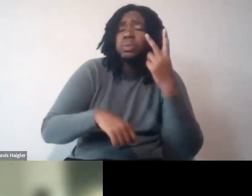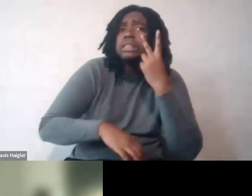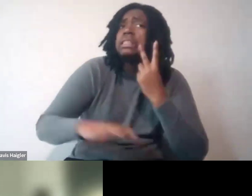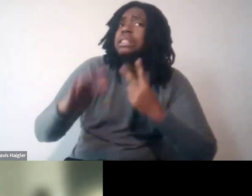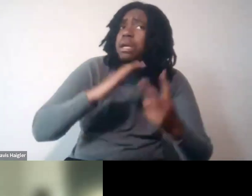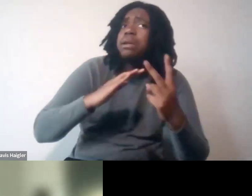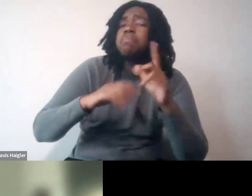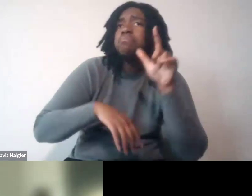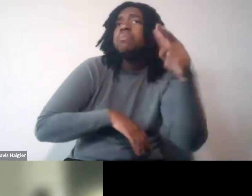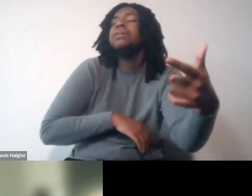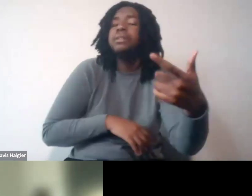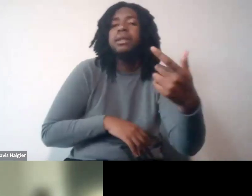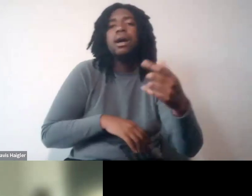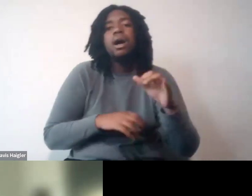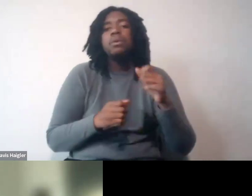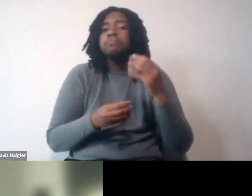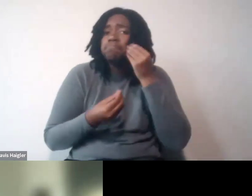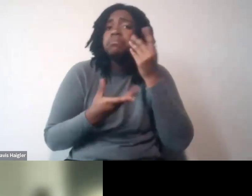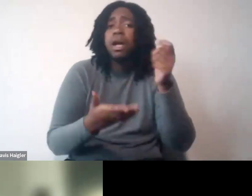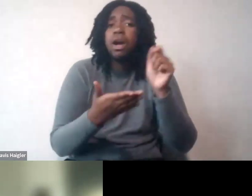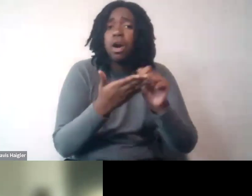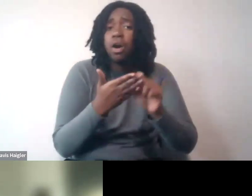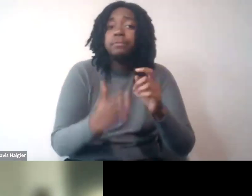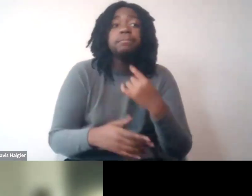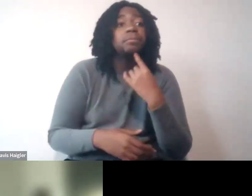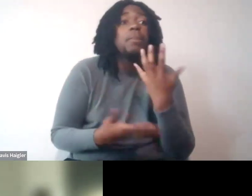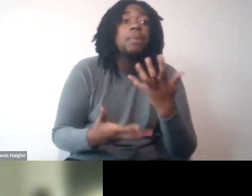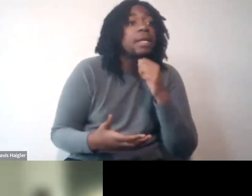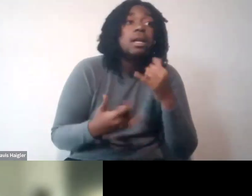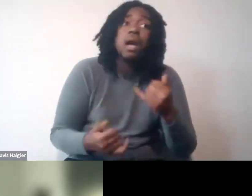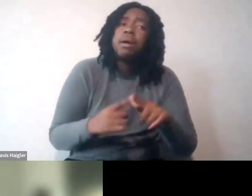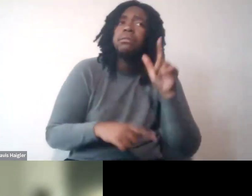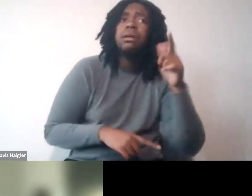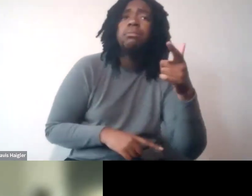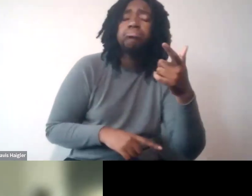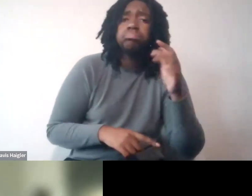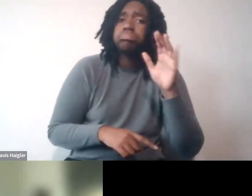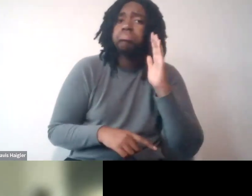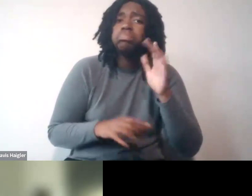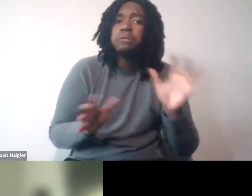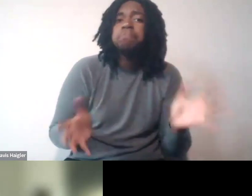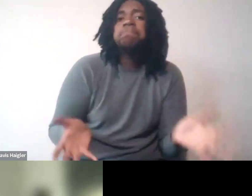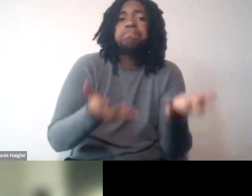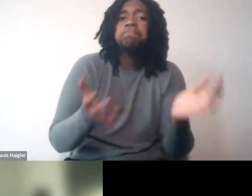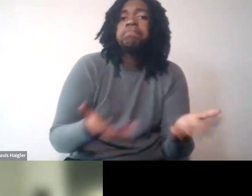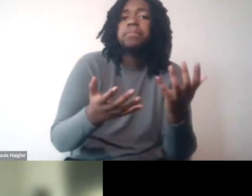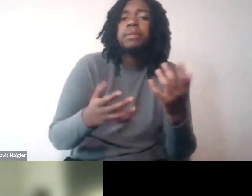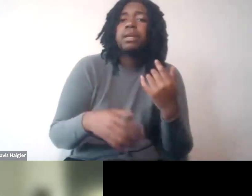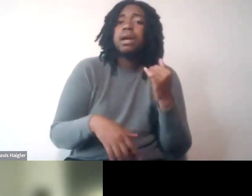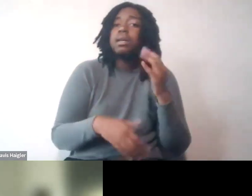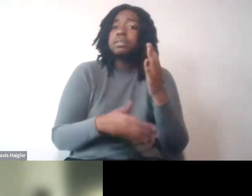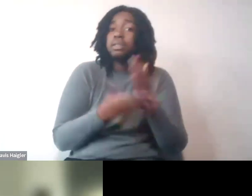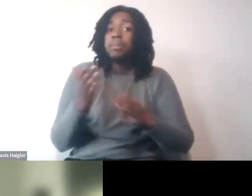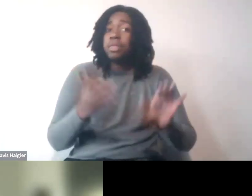And we do let those authors know that, to give them a little bit of encouragement as they go. And we've actually published some of